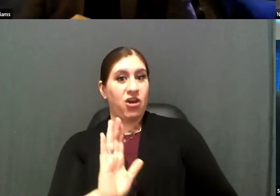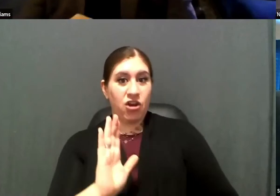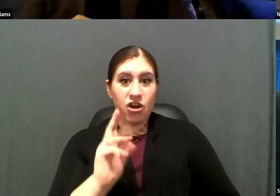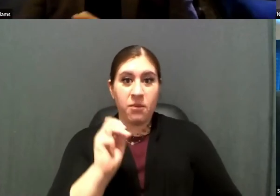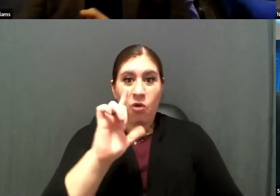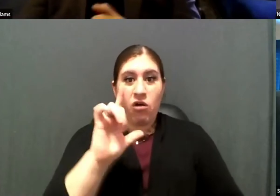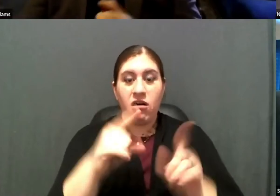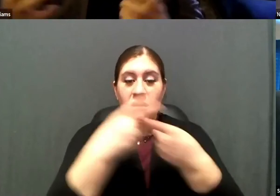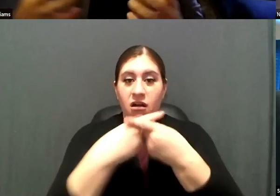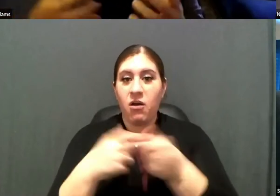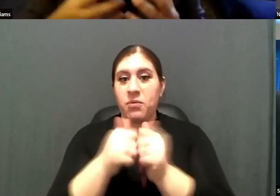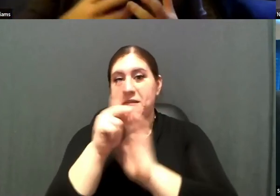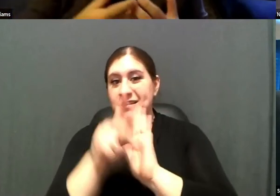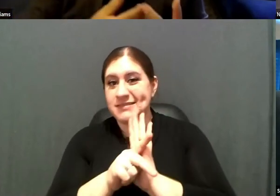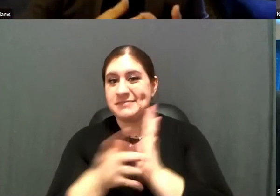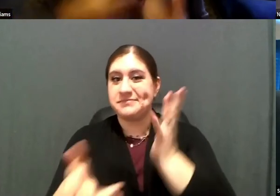policy,